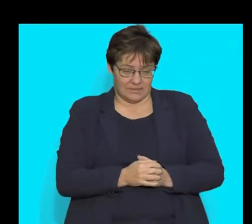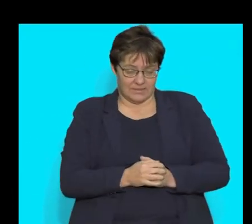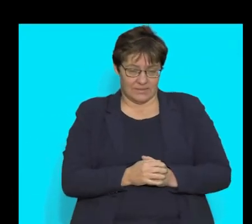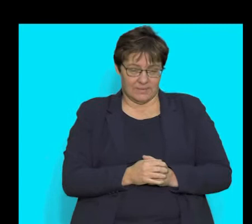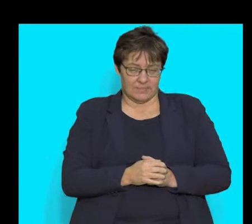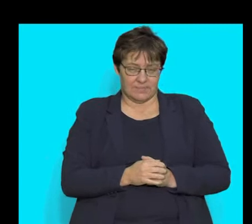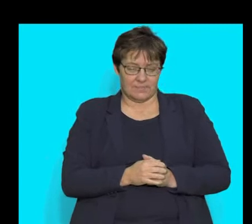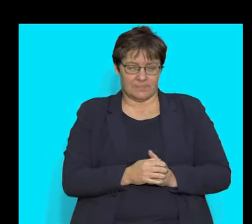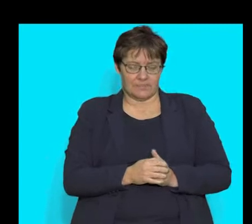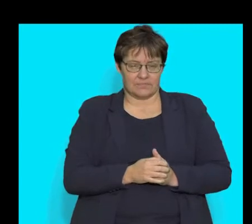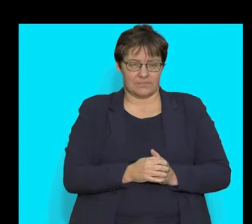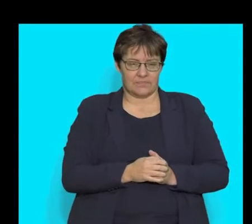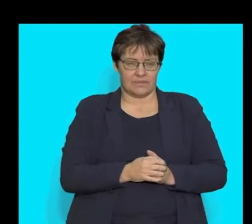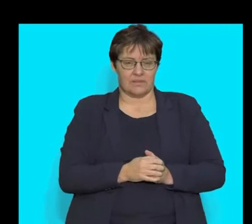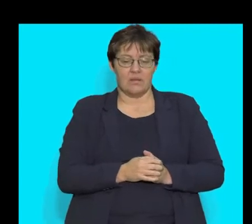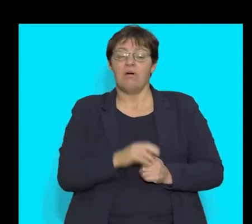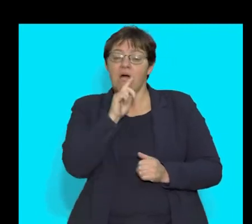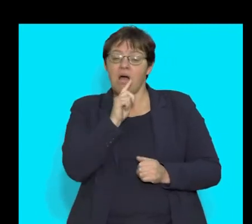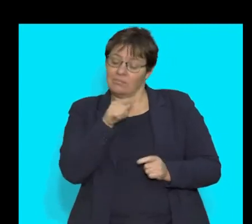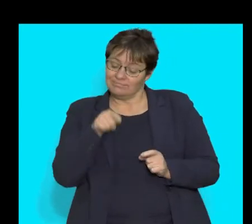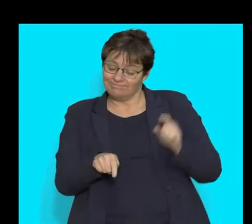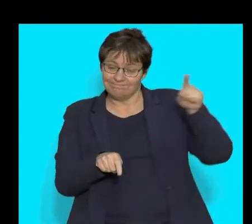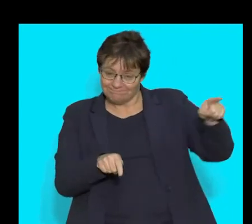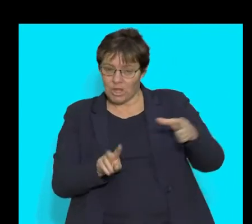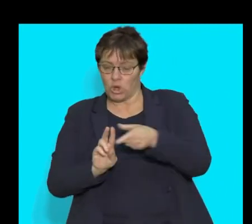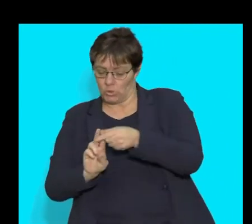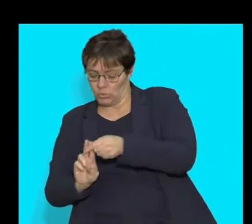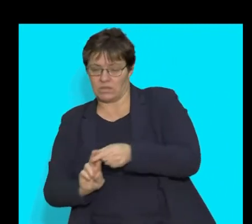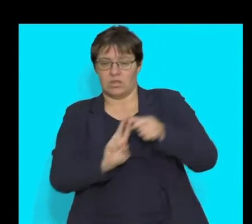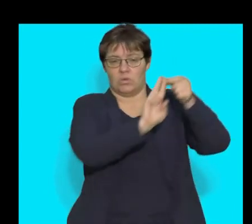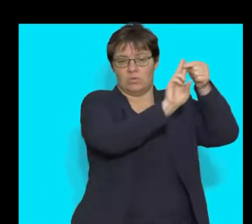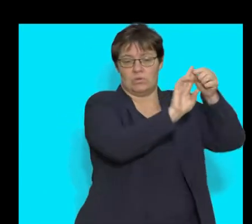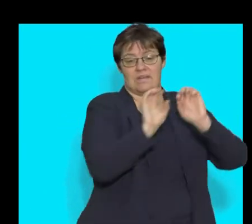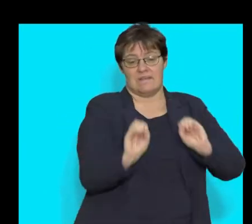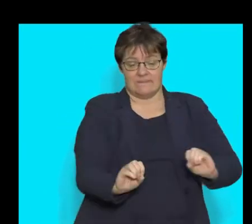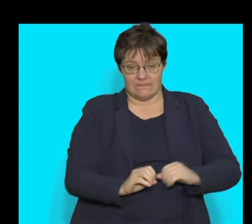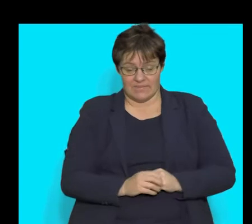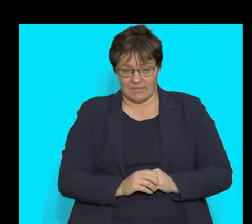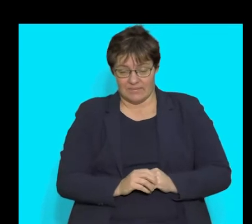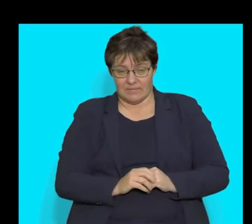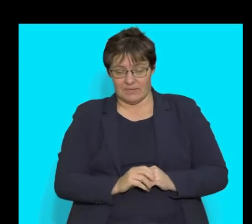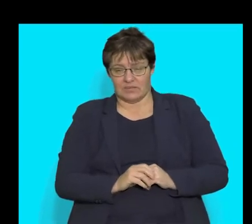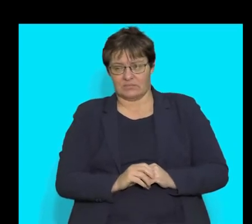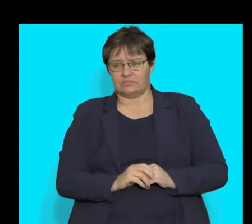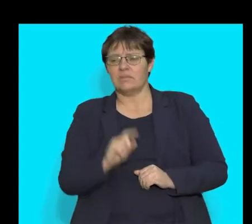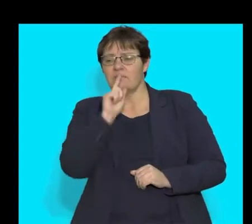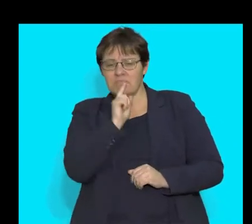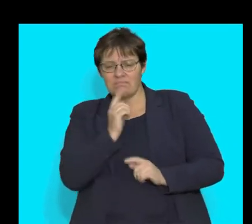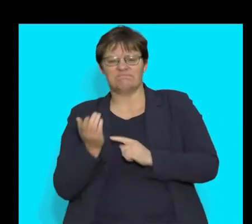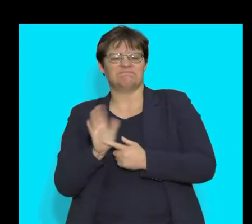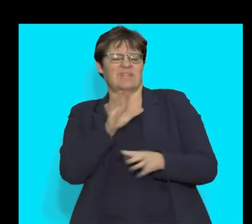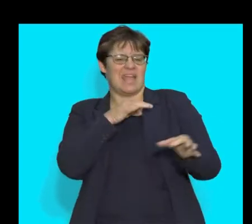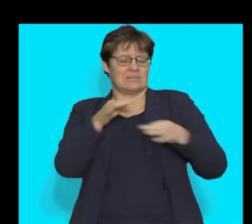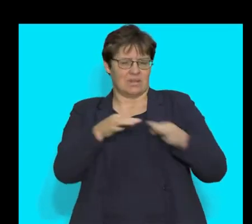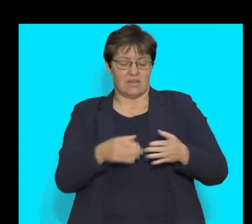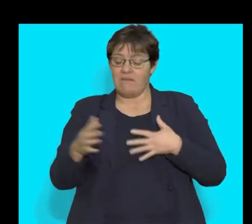axes, you need to make sure that there's always a unit included. So here's a sort of outline of what I've